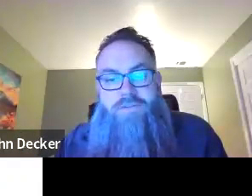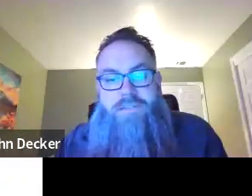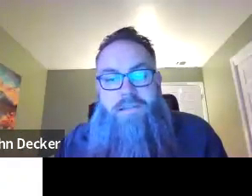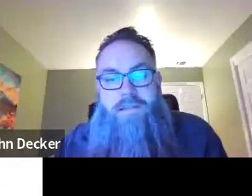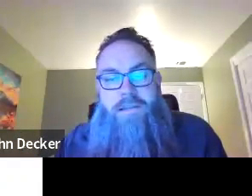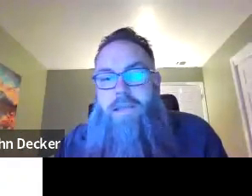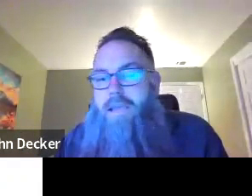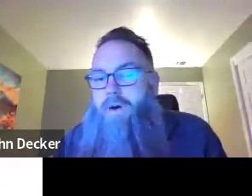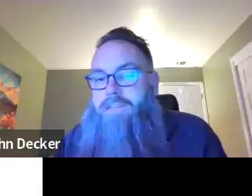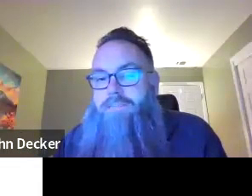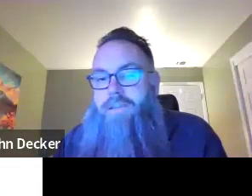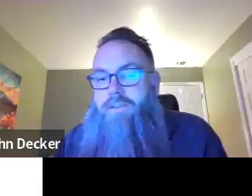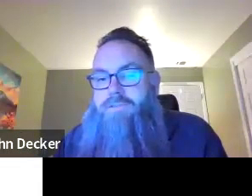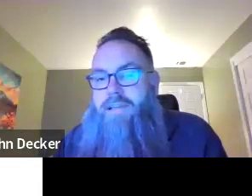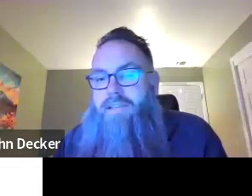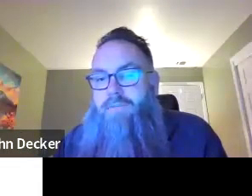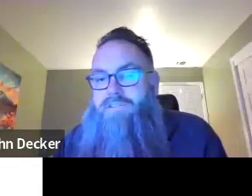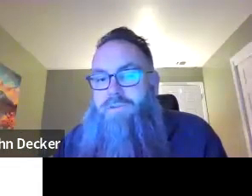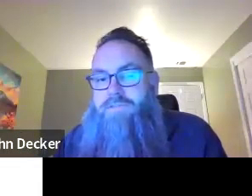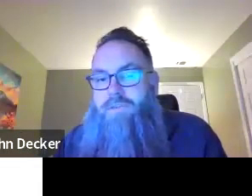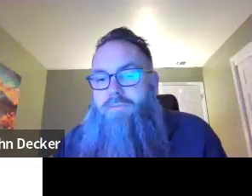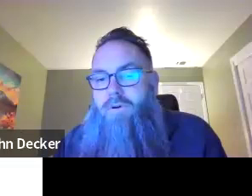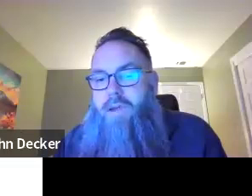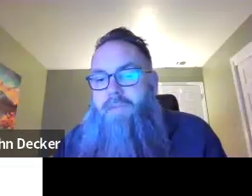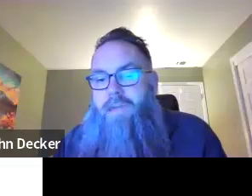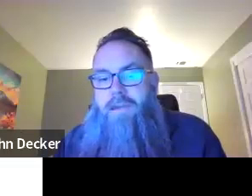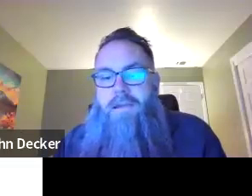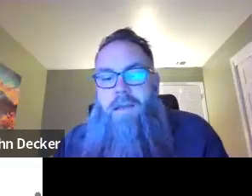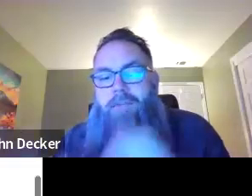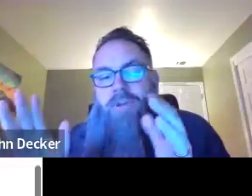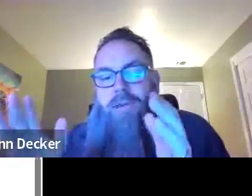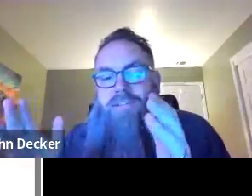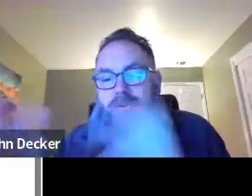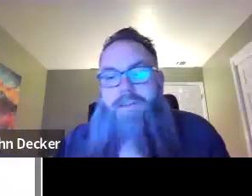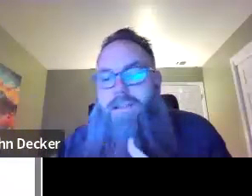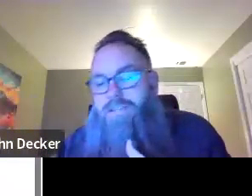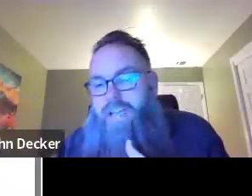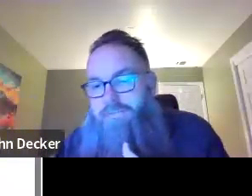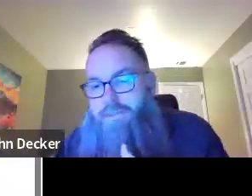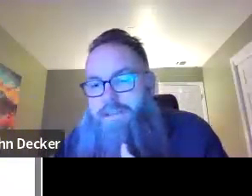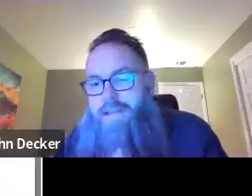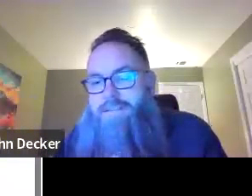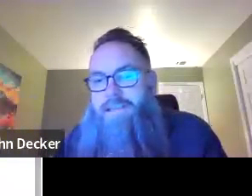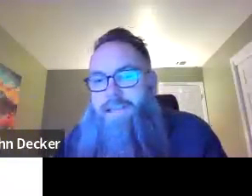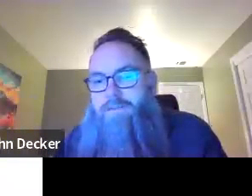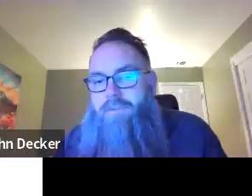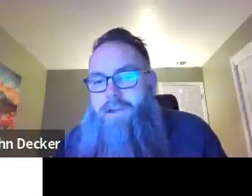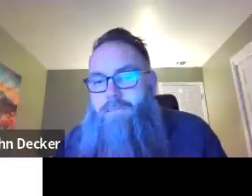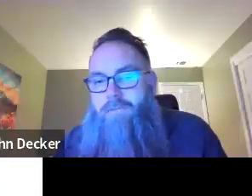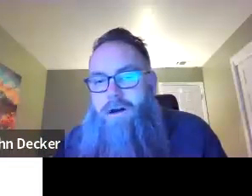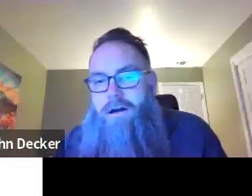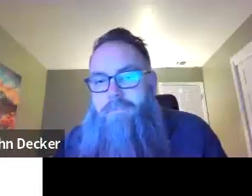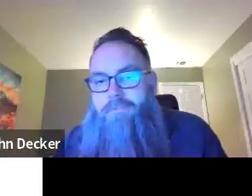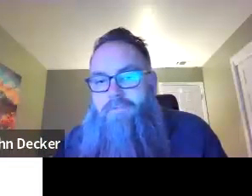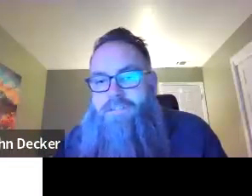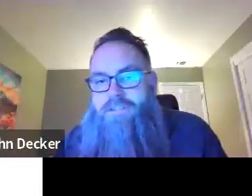be interested in possibly using as a resource for their programming. If you wouldn't mind just throwing that in the chat for these guys, I think that would be very